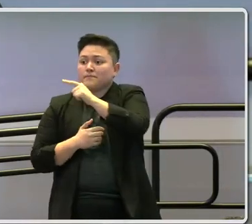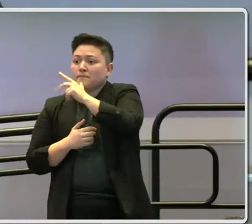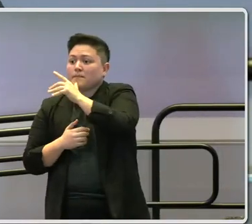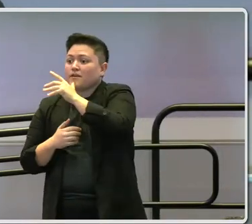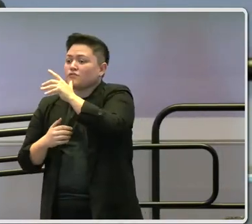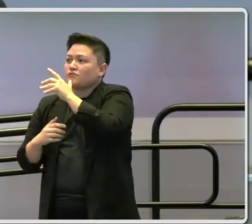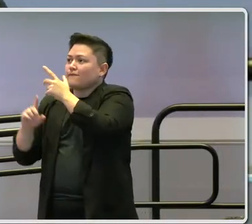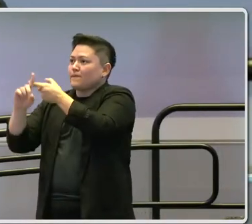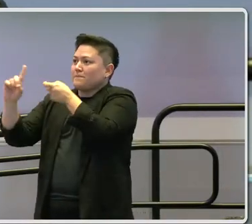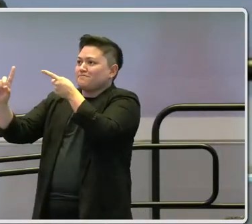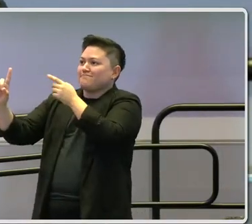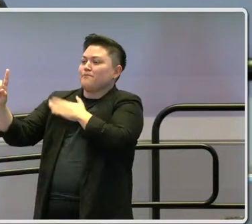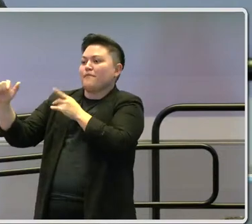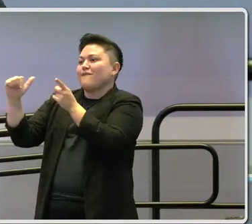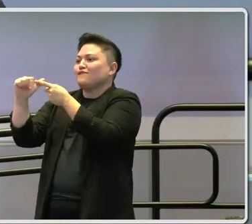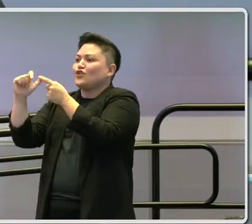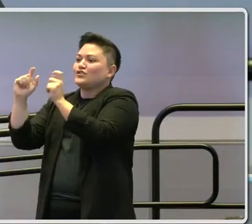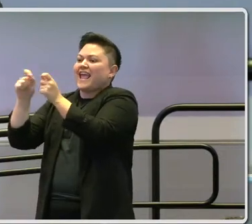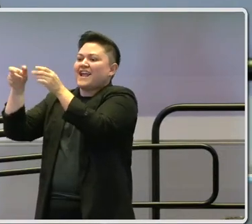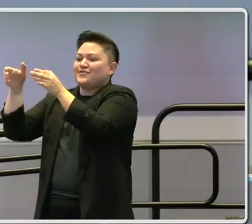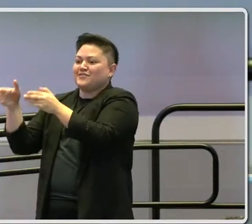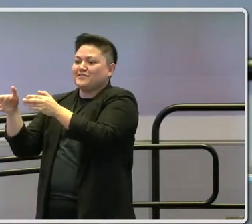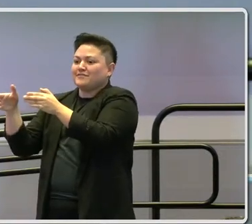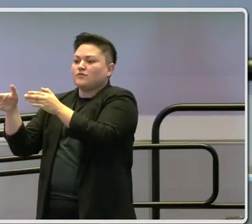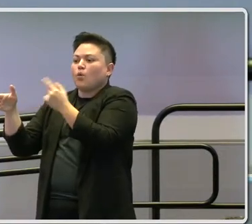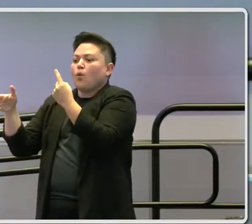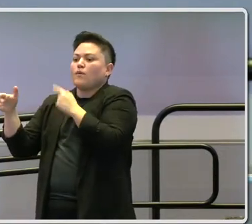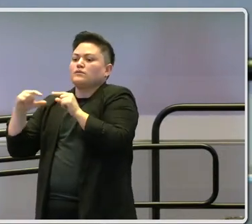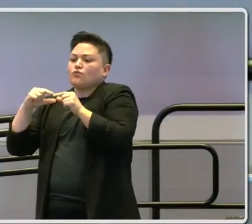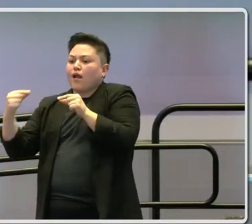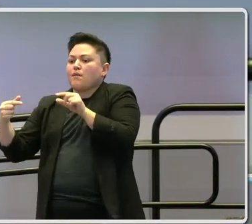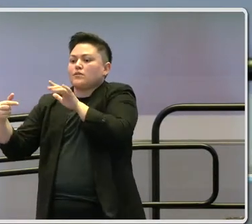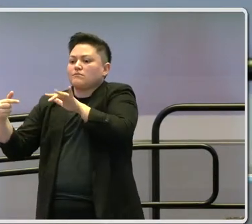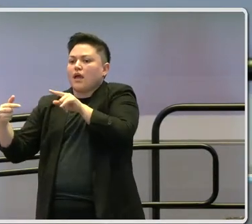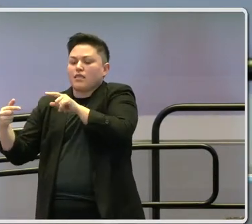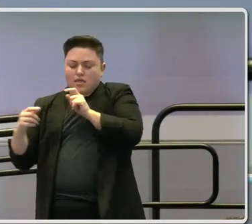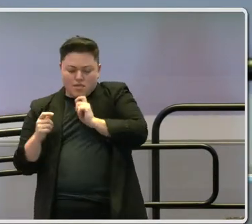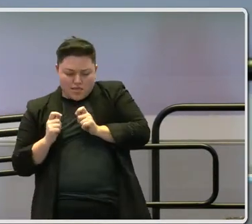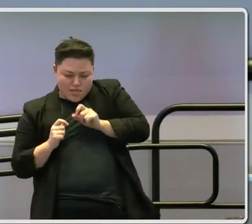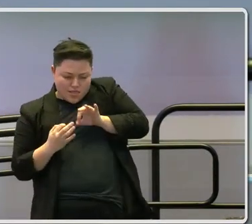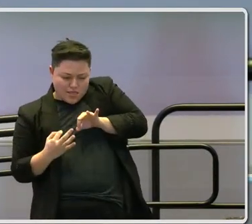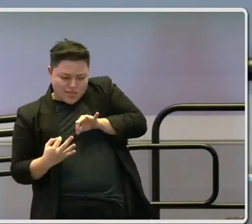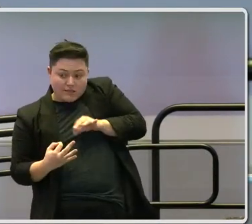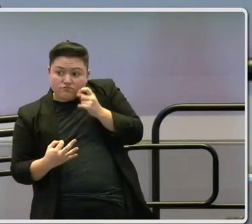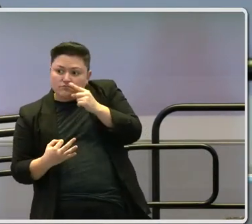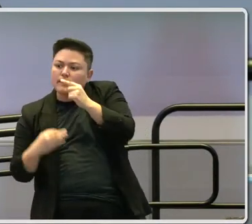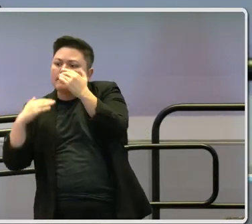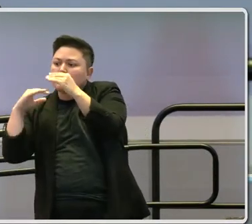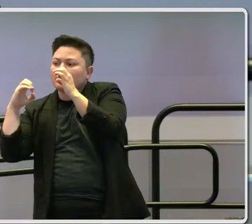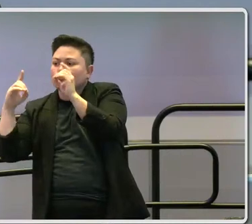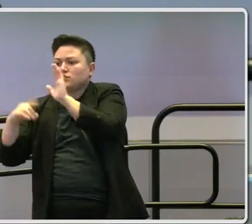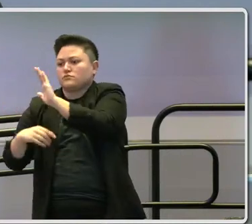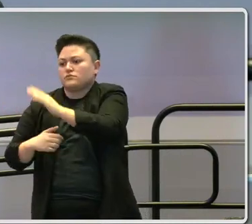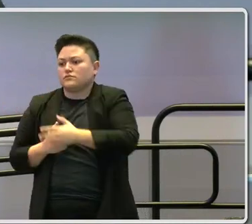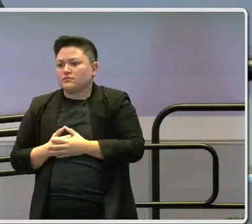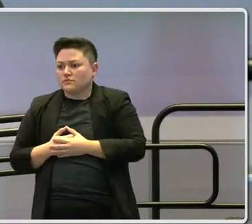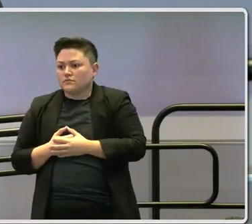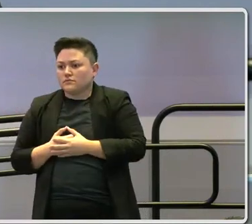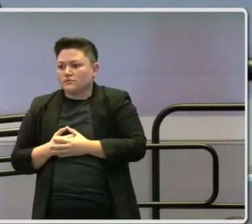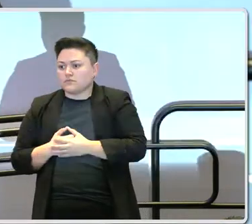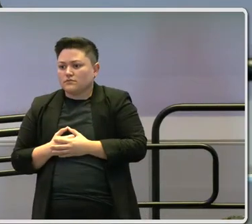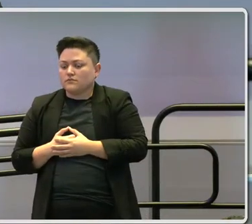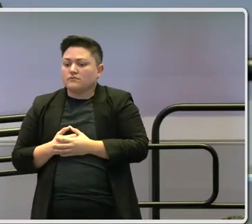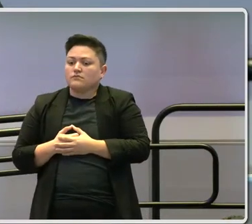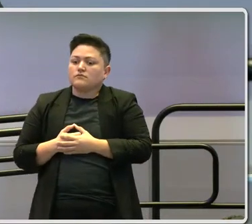first editor, who checked grammar and spelling in my writings despite a limited education, and